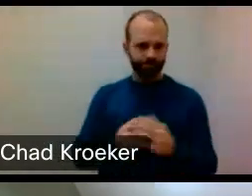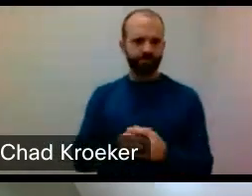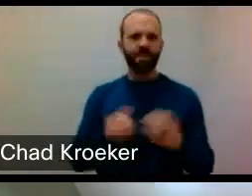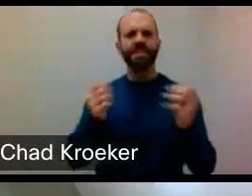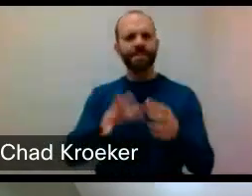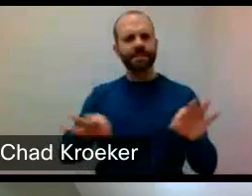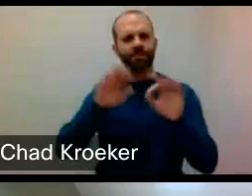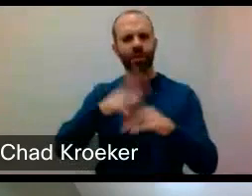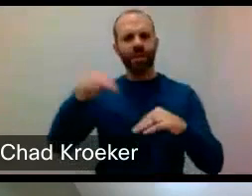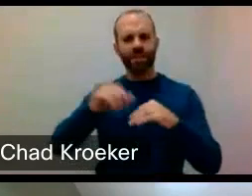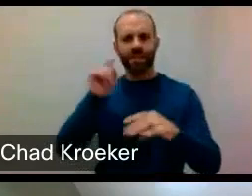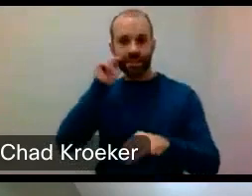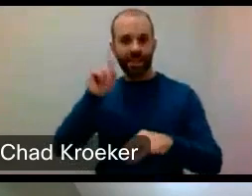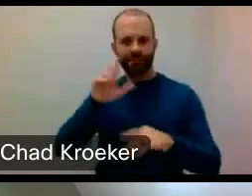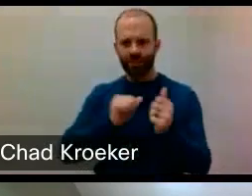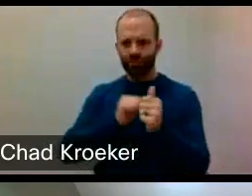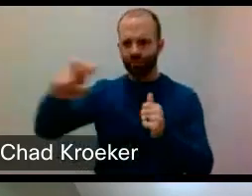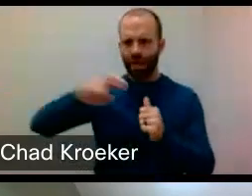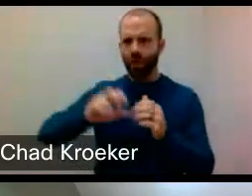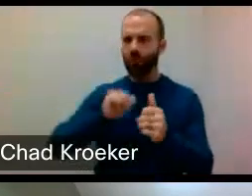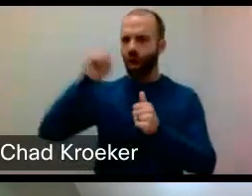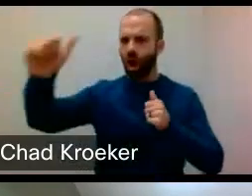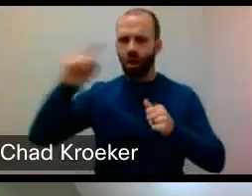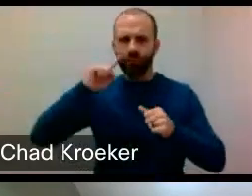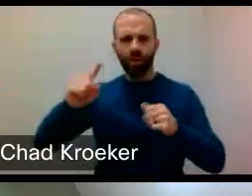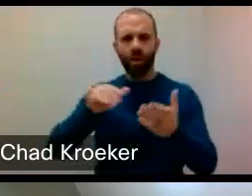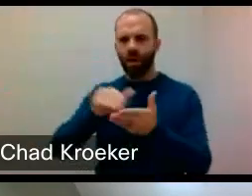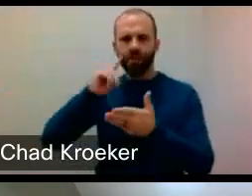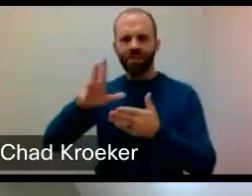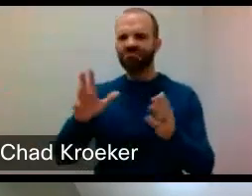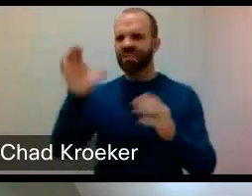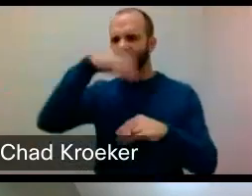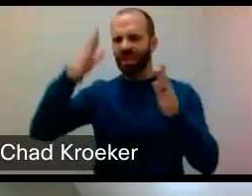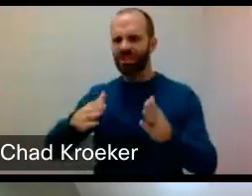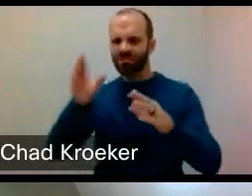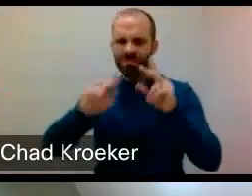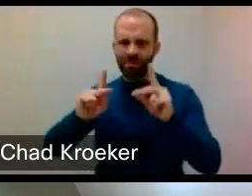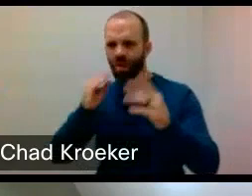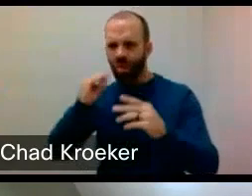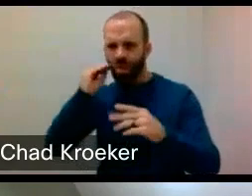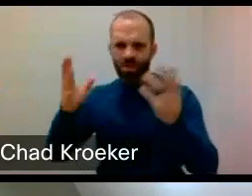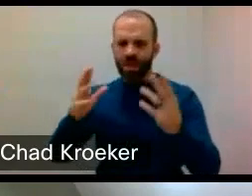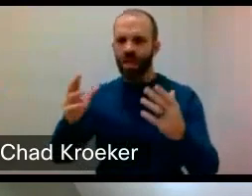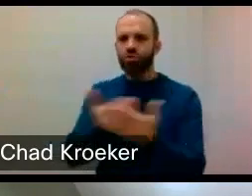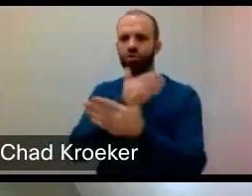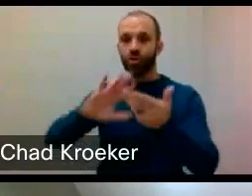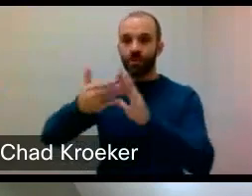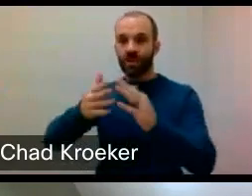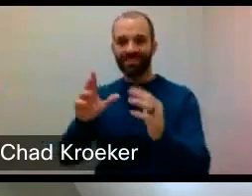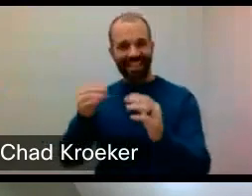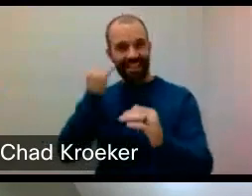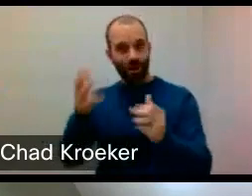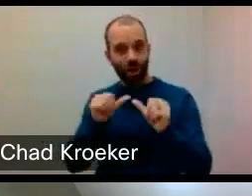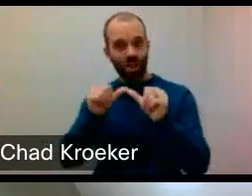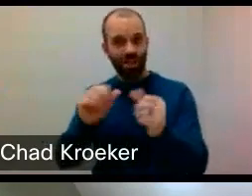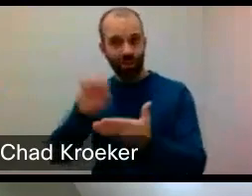Indigenous teens must travel far distances, often stay in strangers' homes, and navigate brand new communities just to continue their